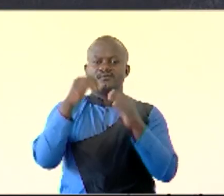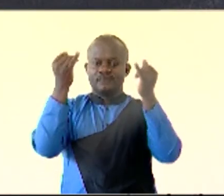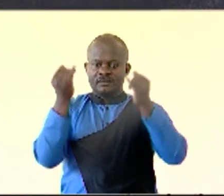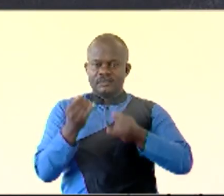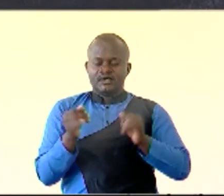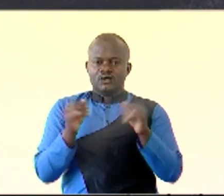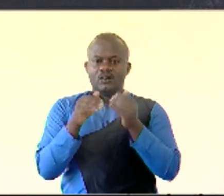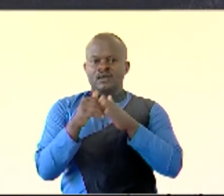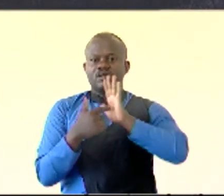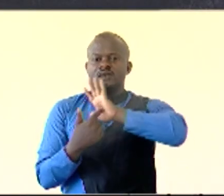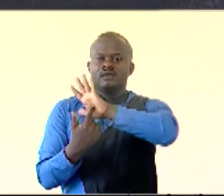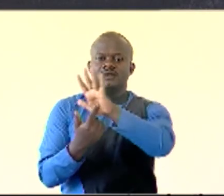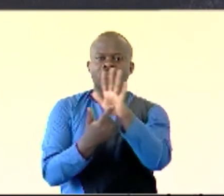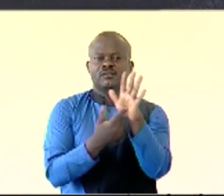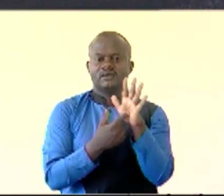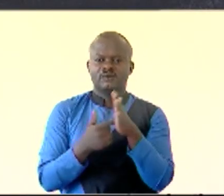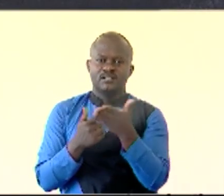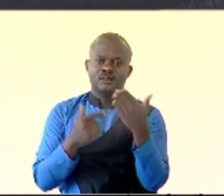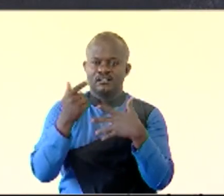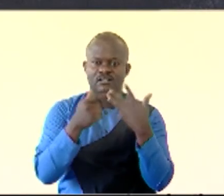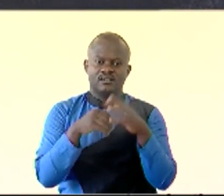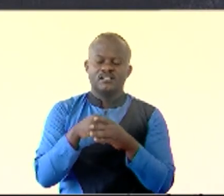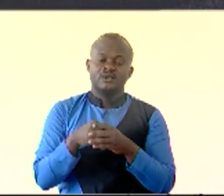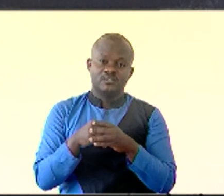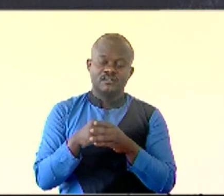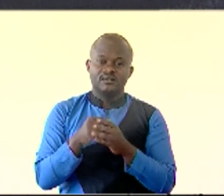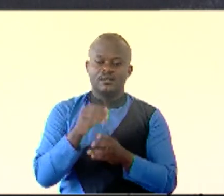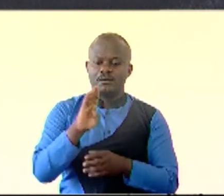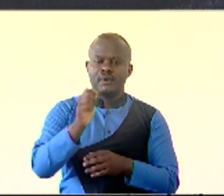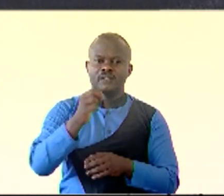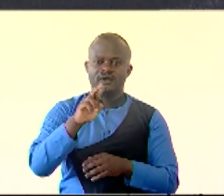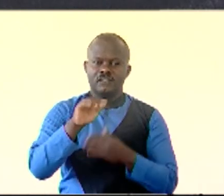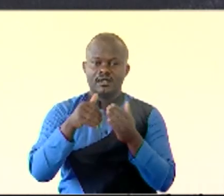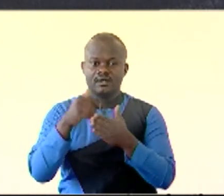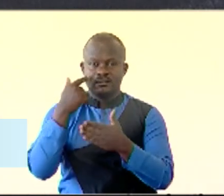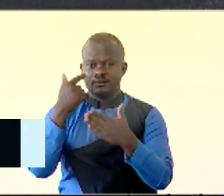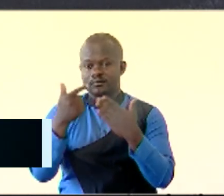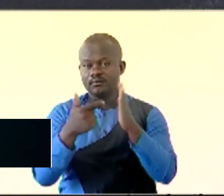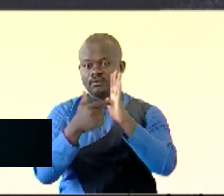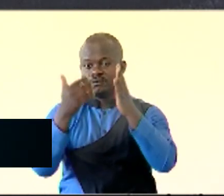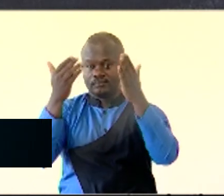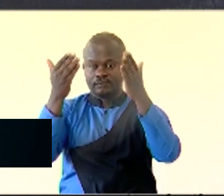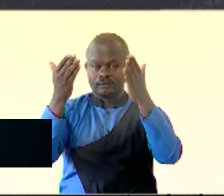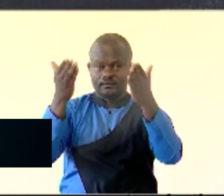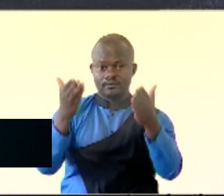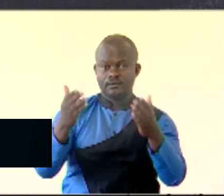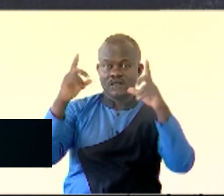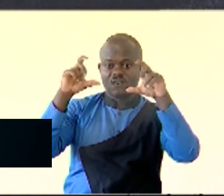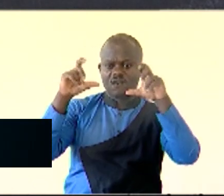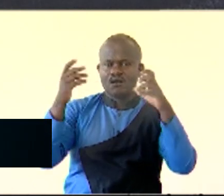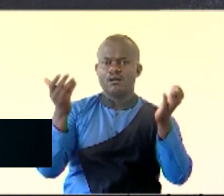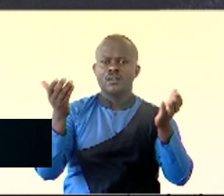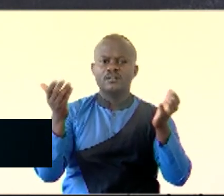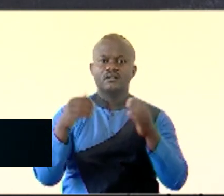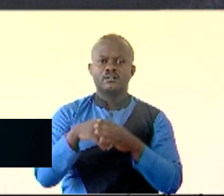the phagocytosis. This is a bacteria. These are white blood cells. These are pseudopodia.